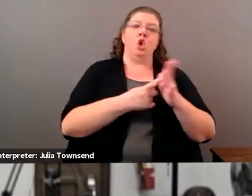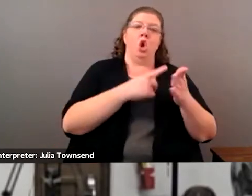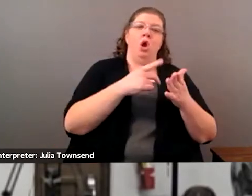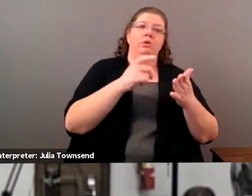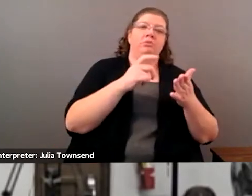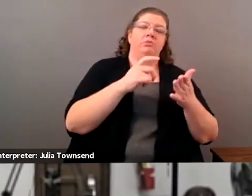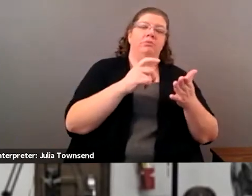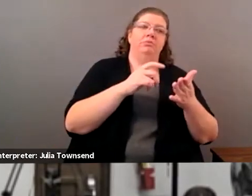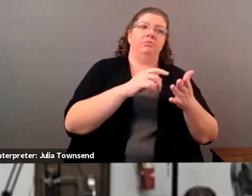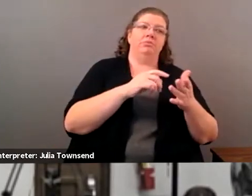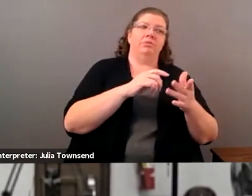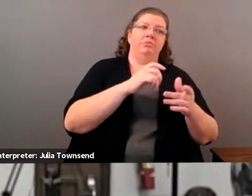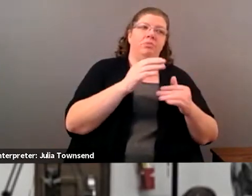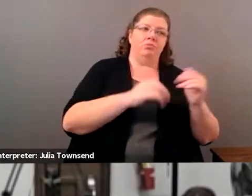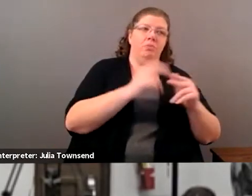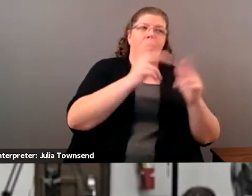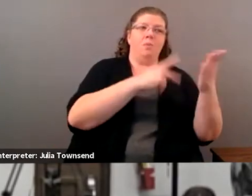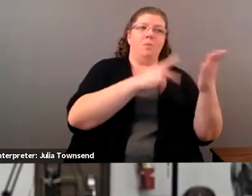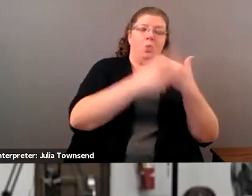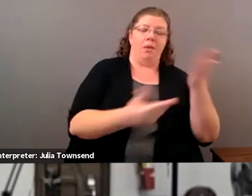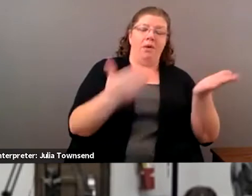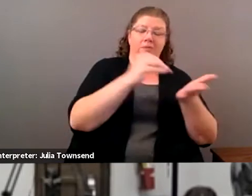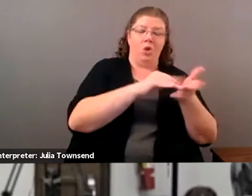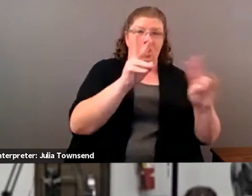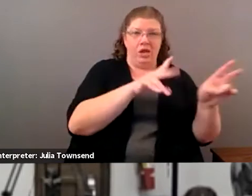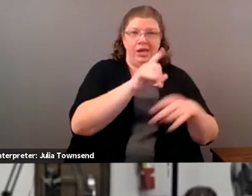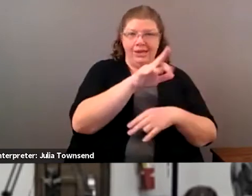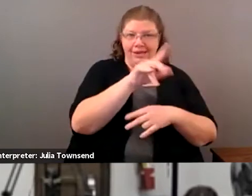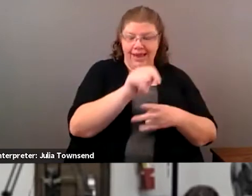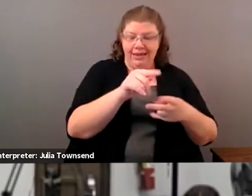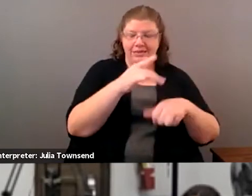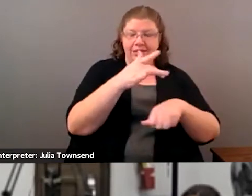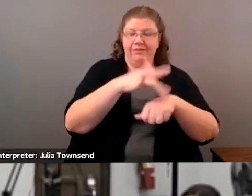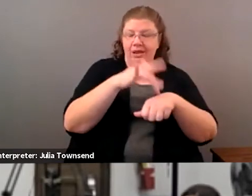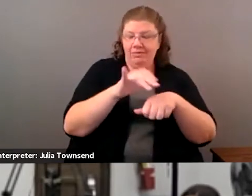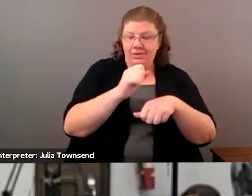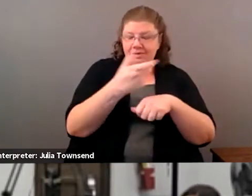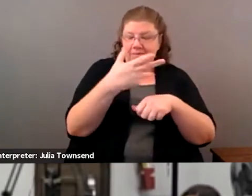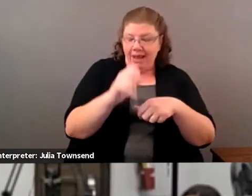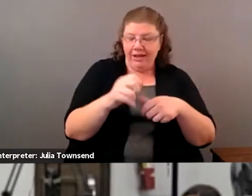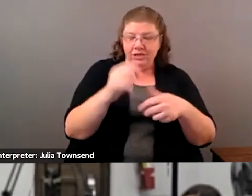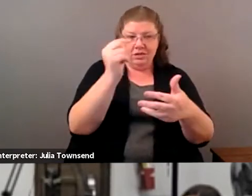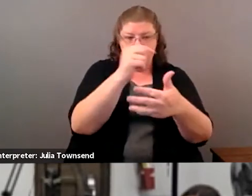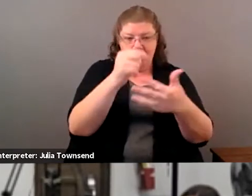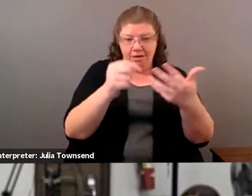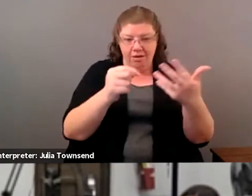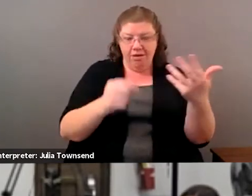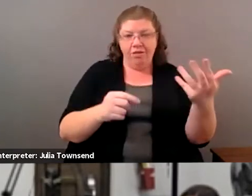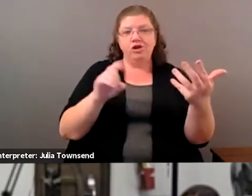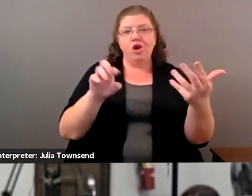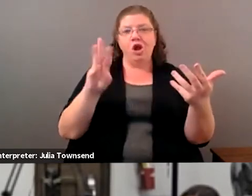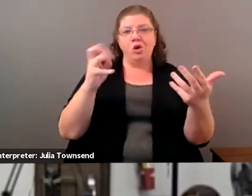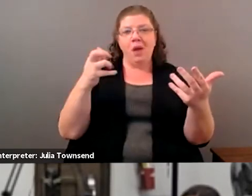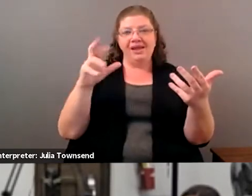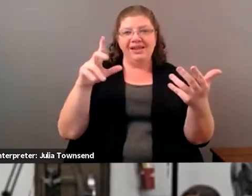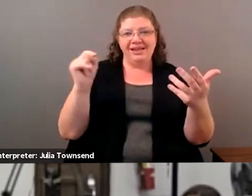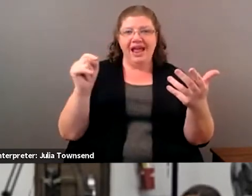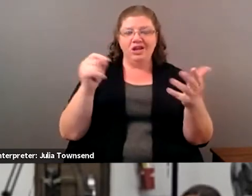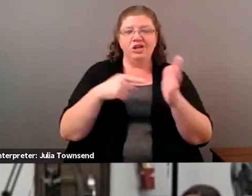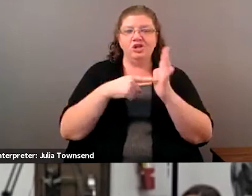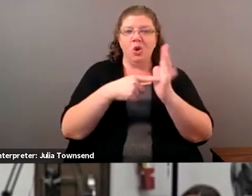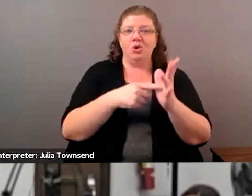have to look at dates, availability of space, almost going back to the drivers that Dr. Wagenik has shown us throughout all our COVID